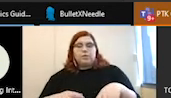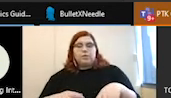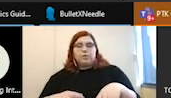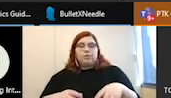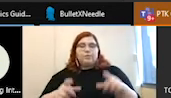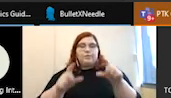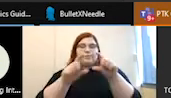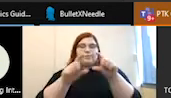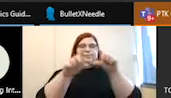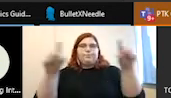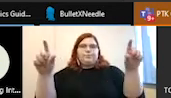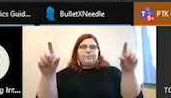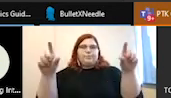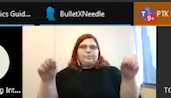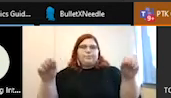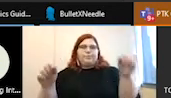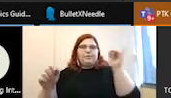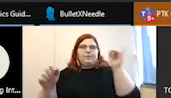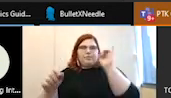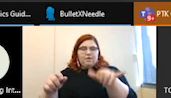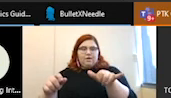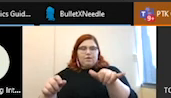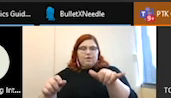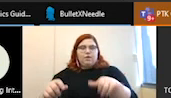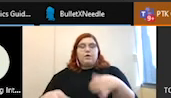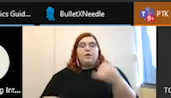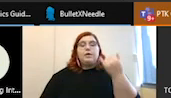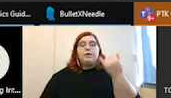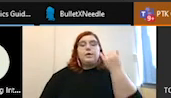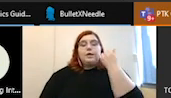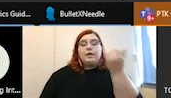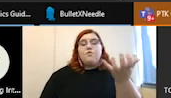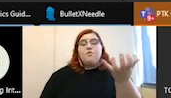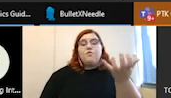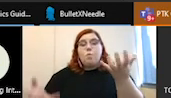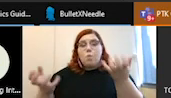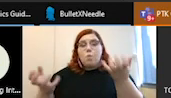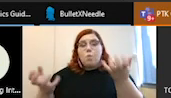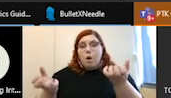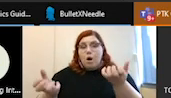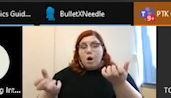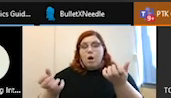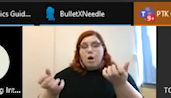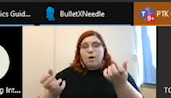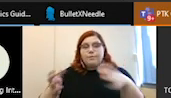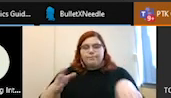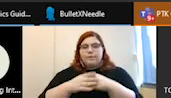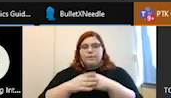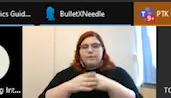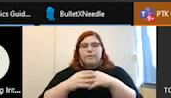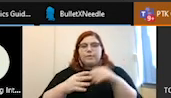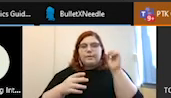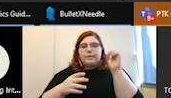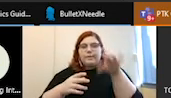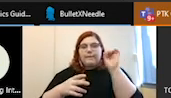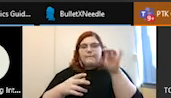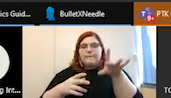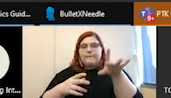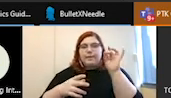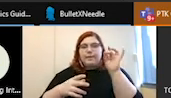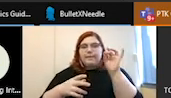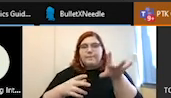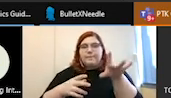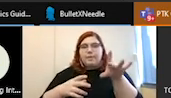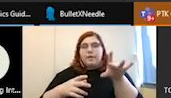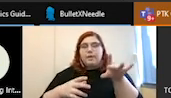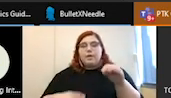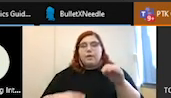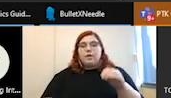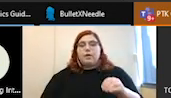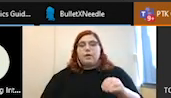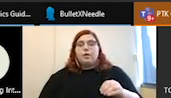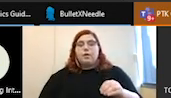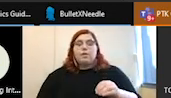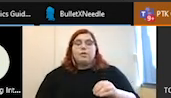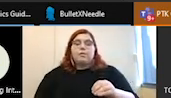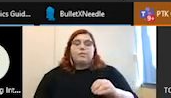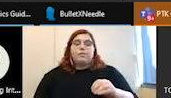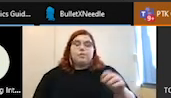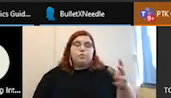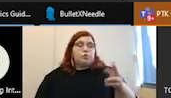brackets. So if we want, in addition to the blink text, let's say, let's